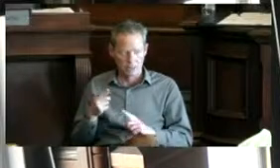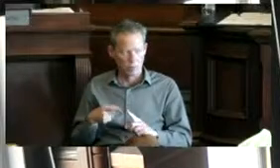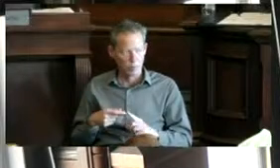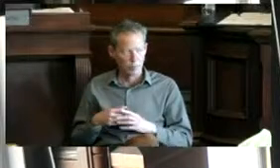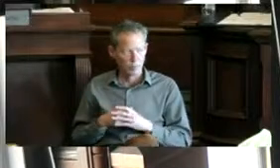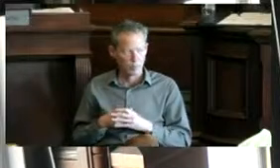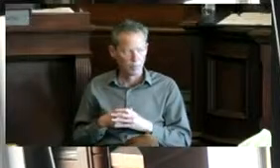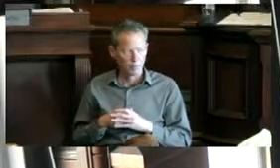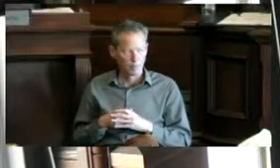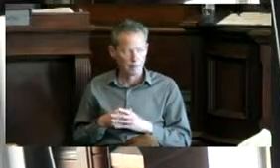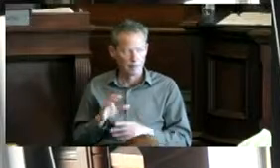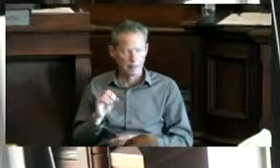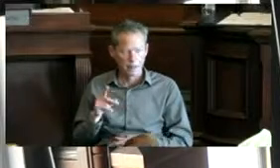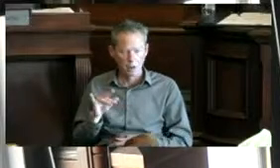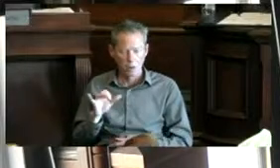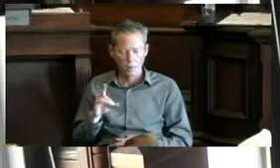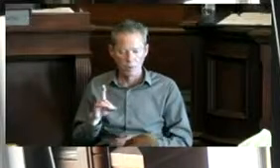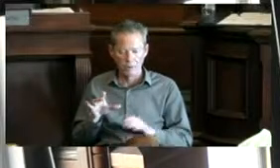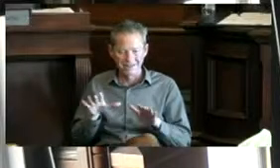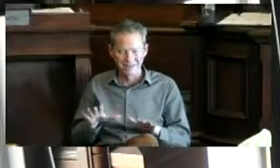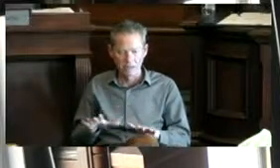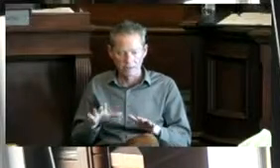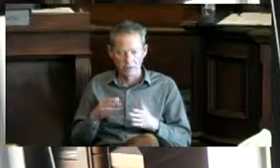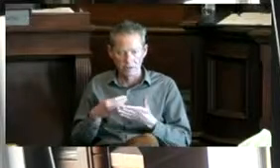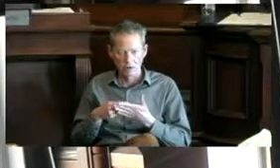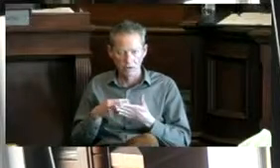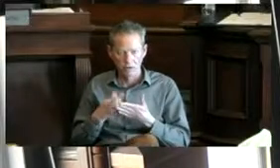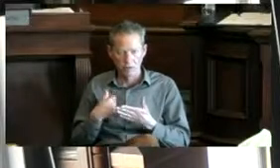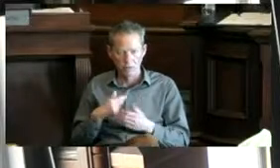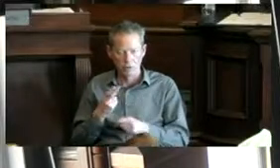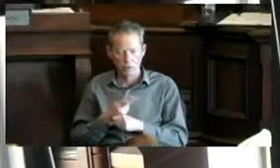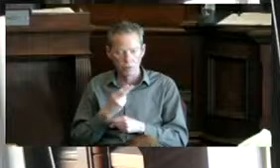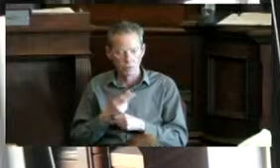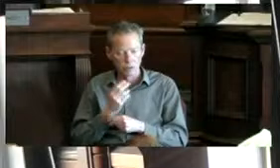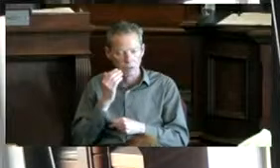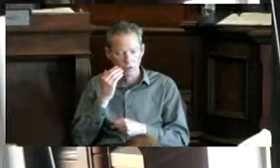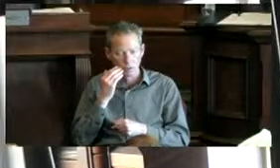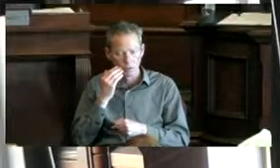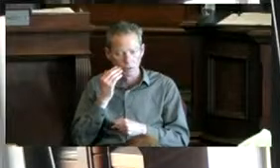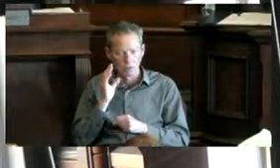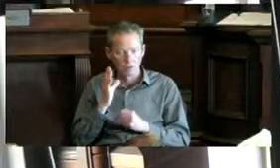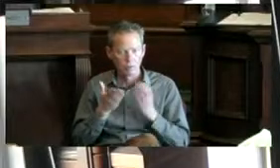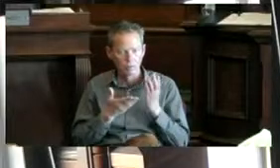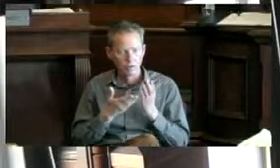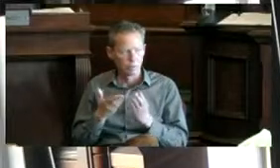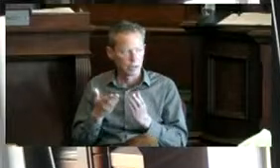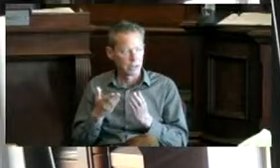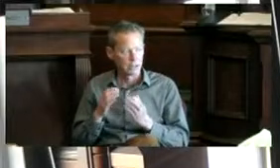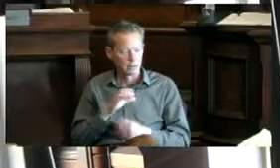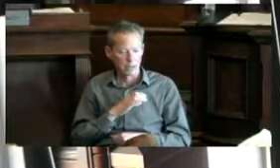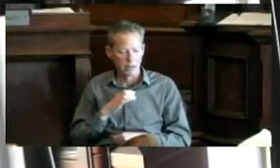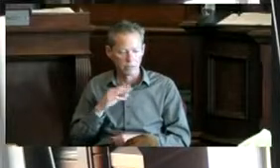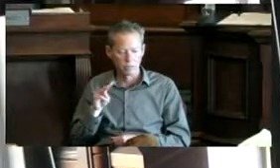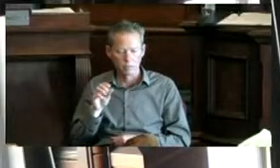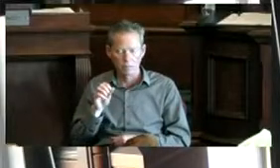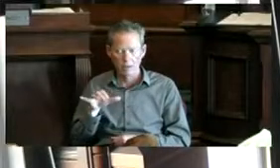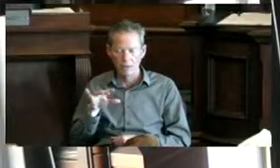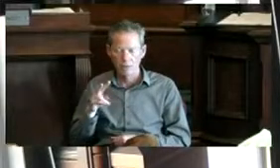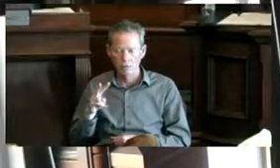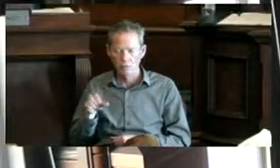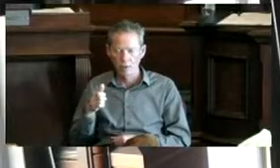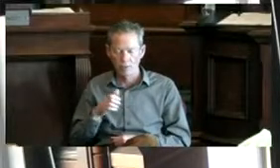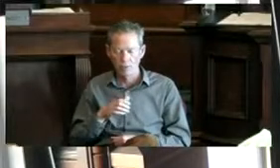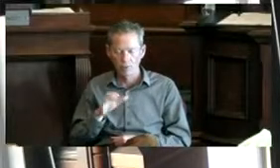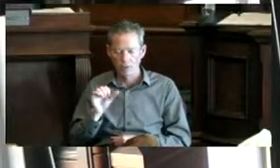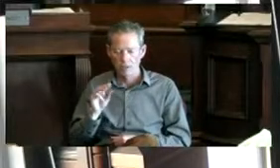is, you know, the opioid settlement dollars that we're using, and you know, we'll be bringing the council in May the two other ambassador programs